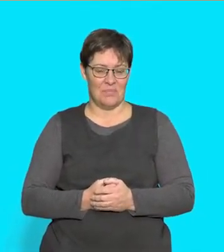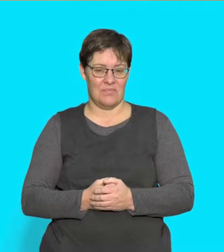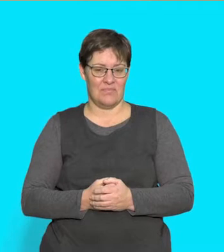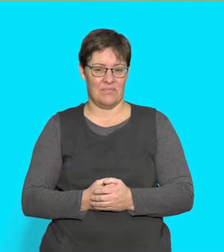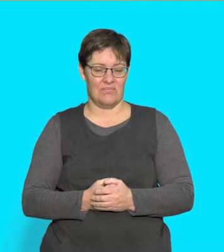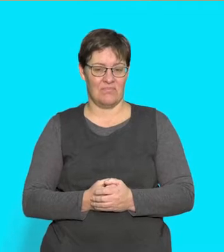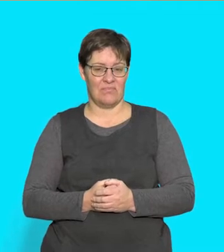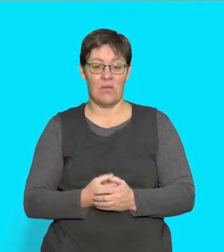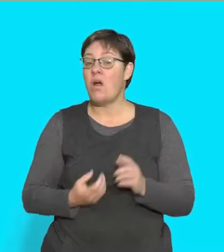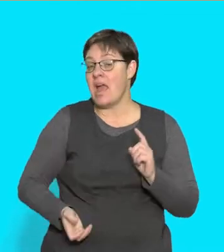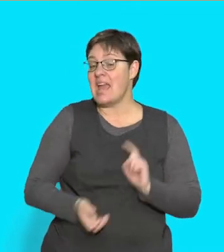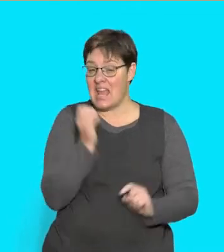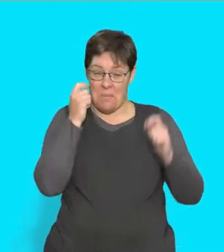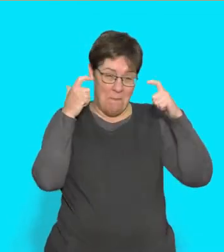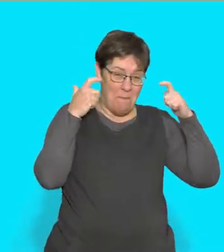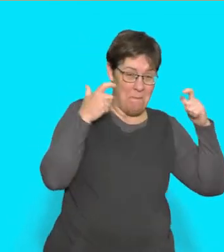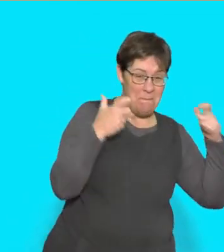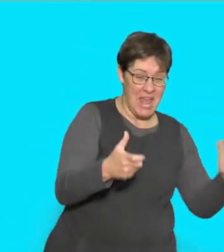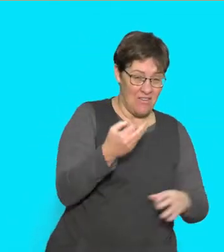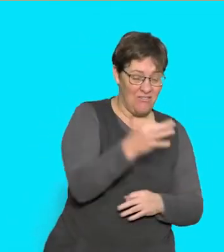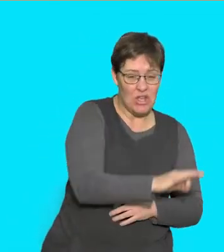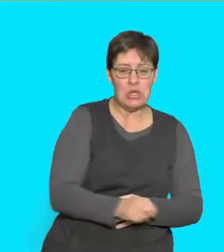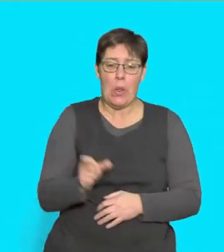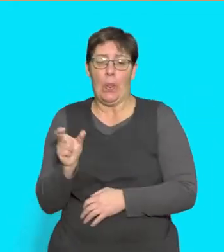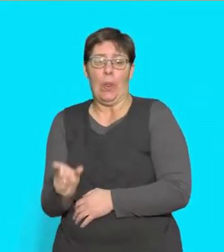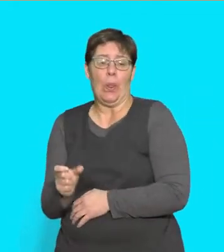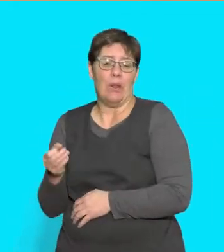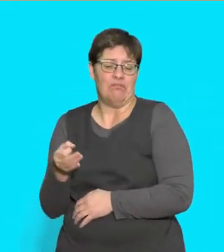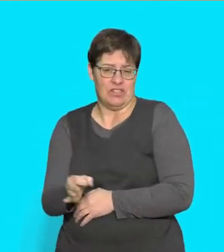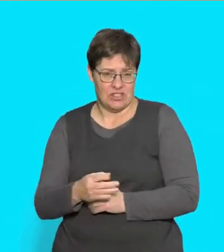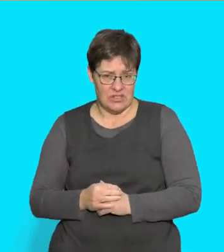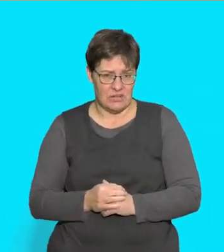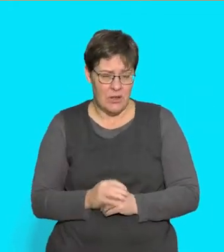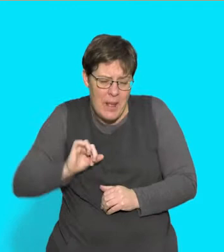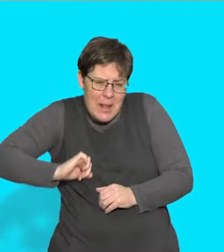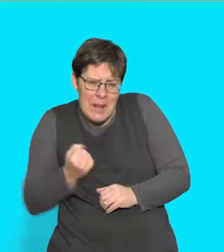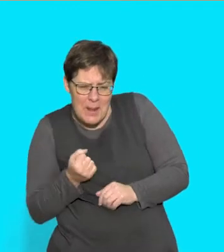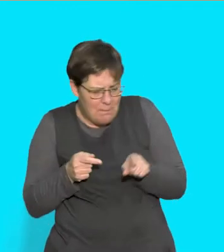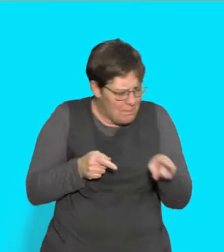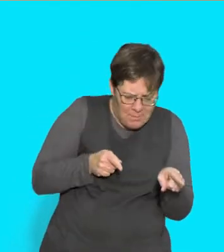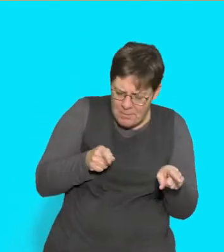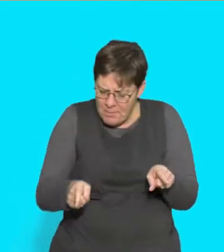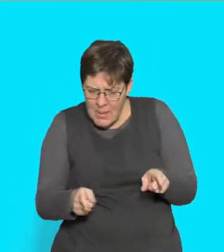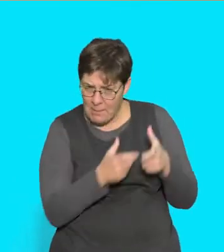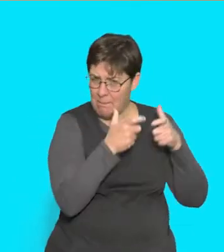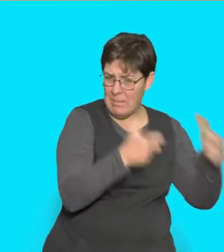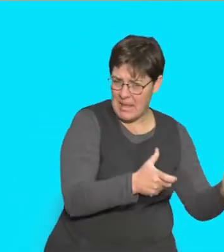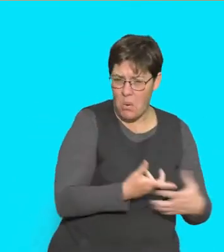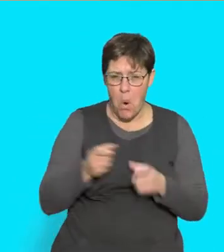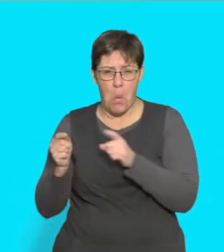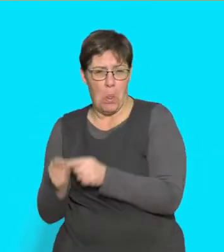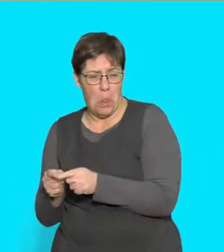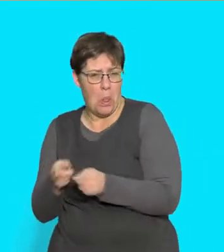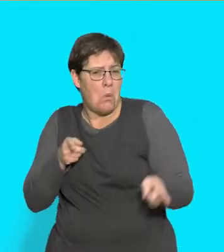We catch big fish and little fish. Which fish will we keep? Will we keep the big fish or the